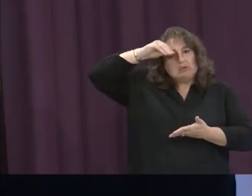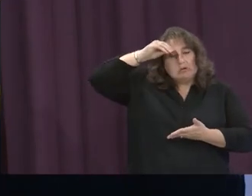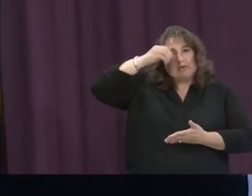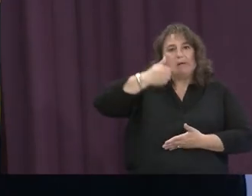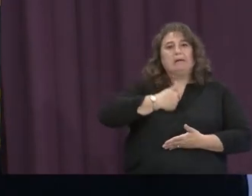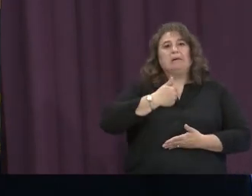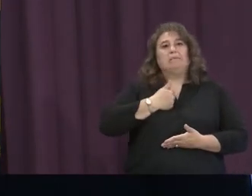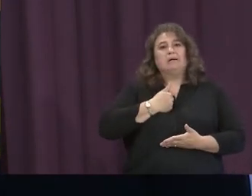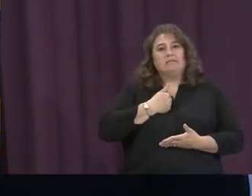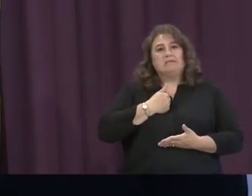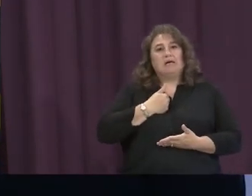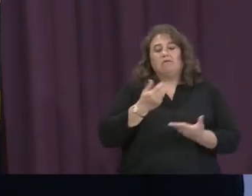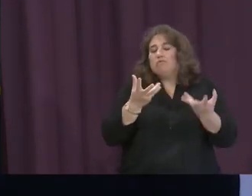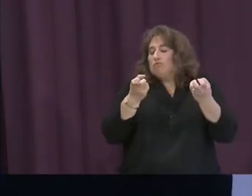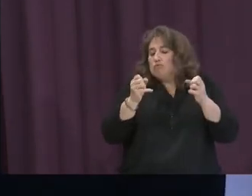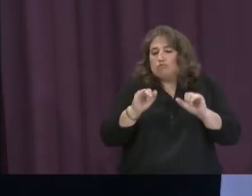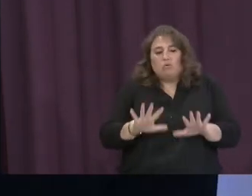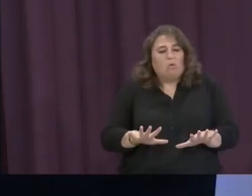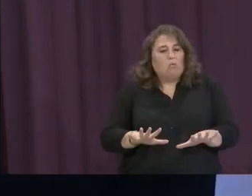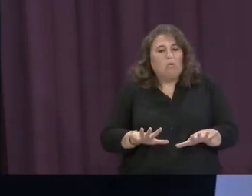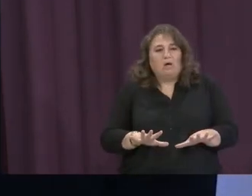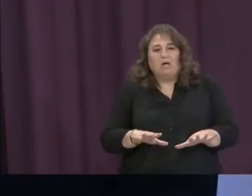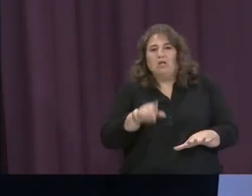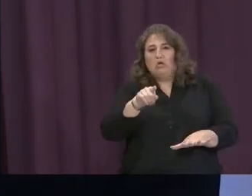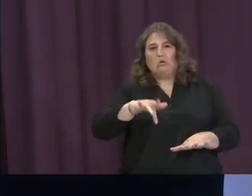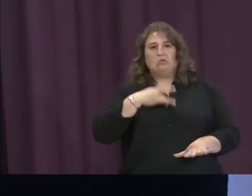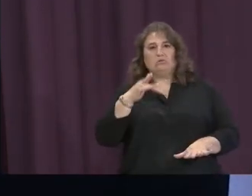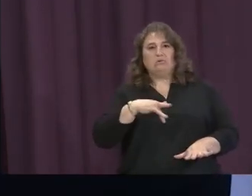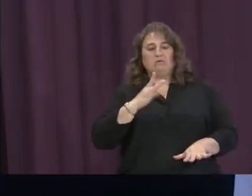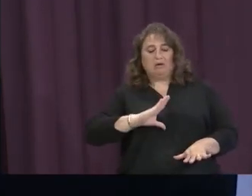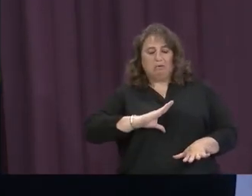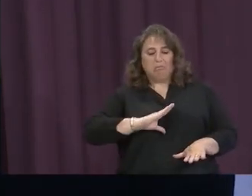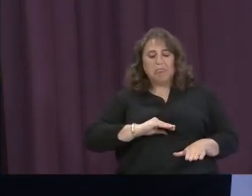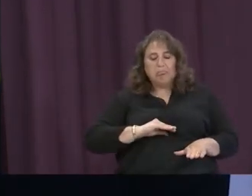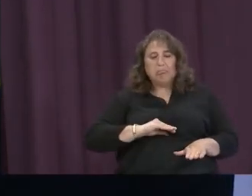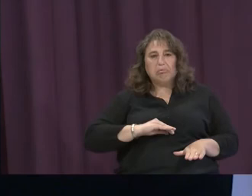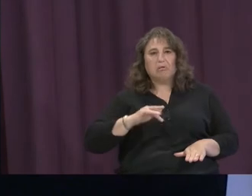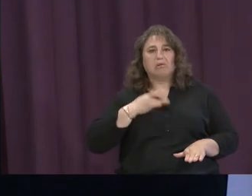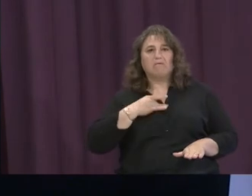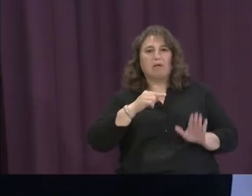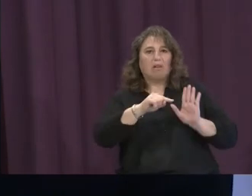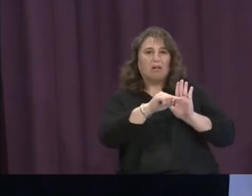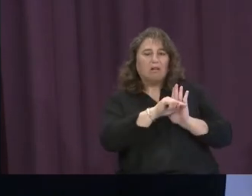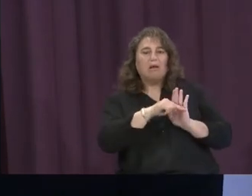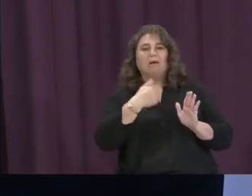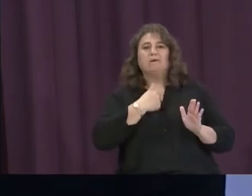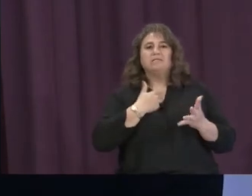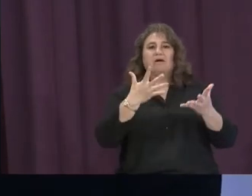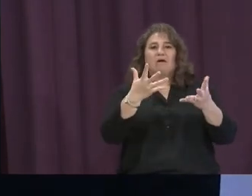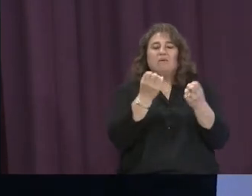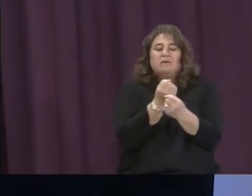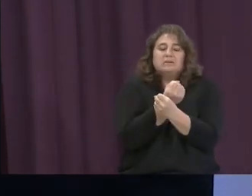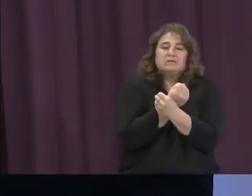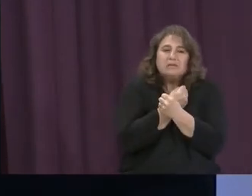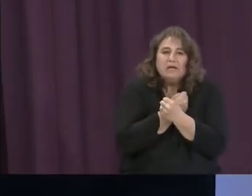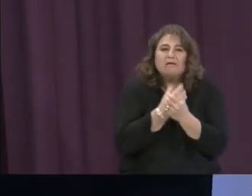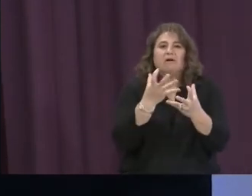I'm not, putting anybody down. Yeah. And I am being loving and caring. That's huge for